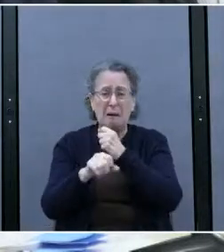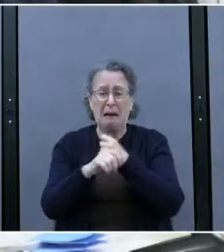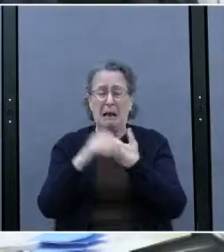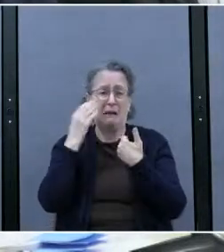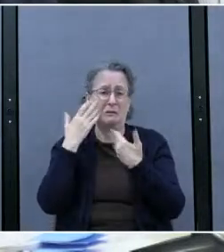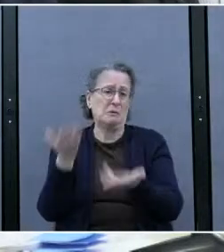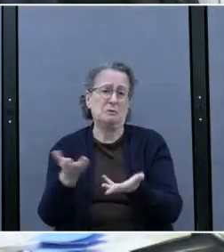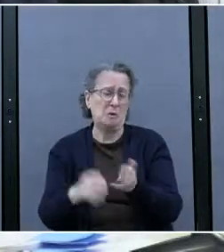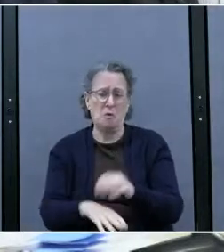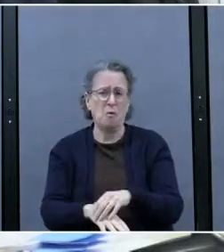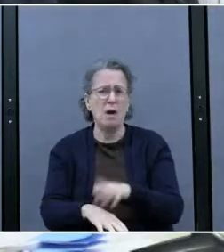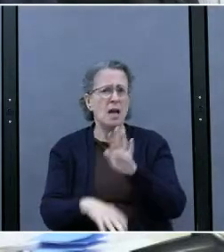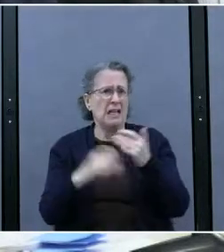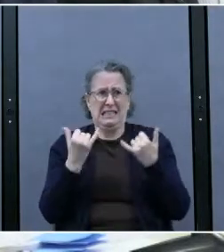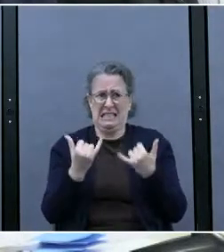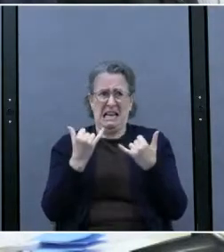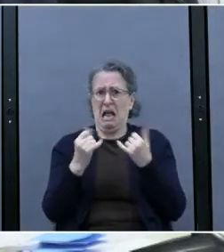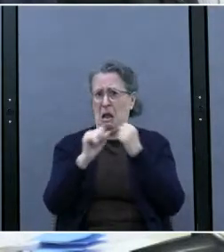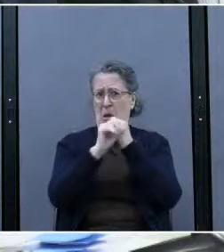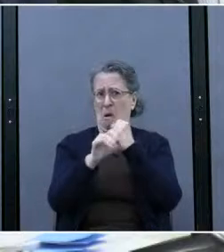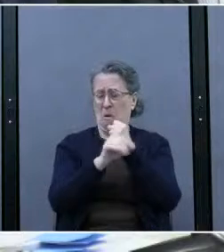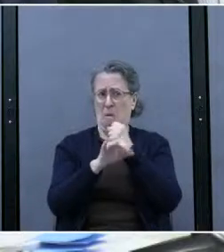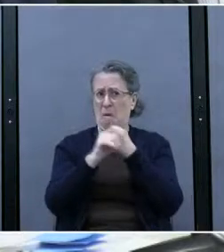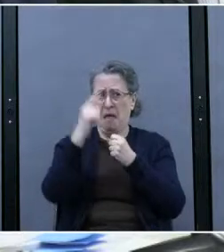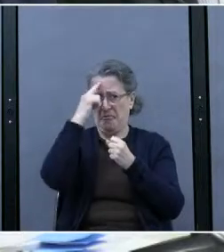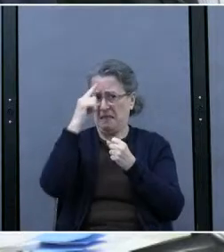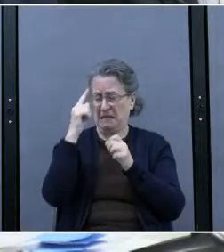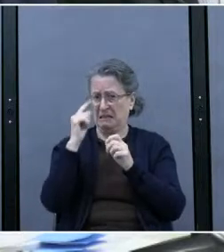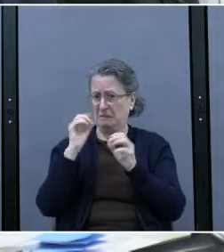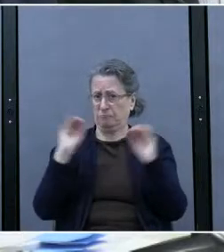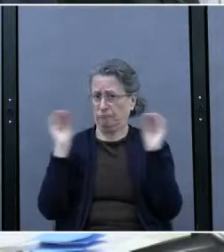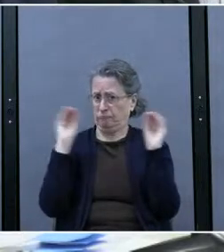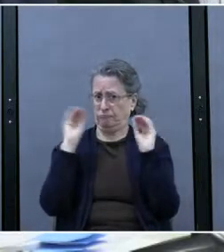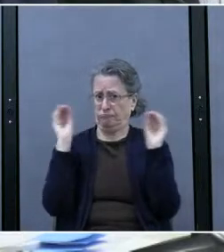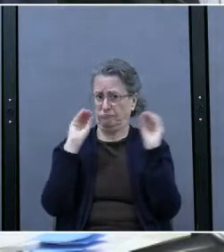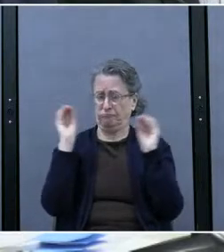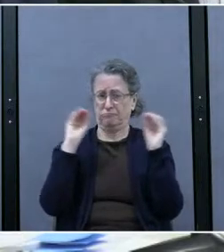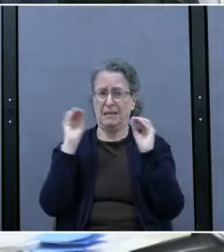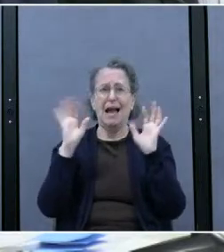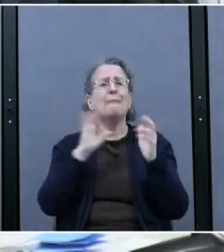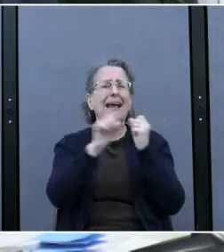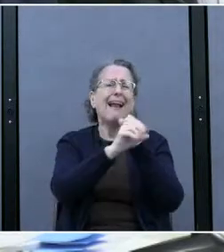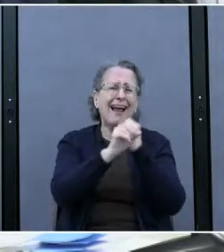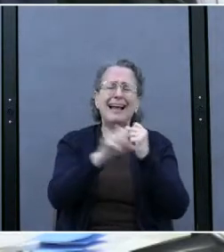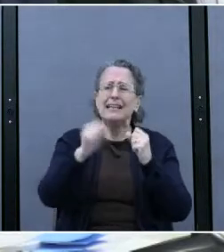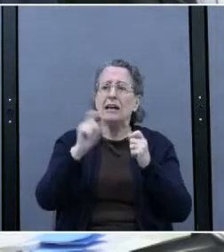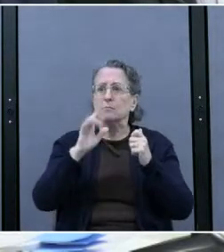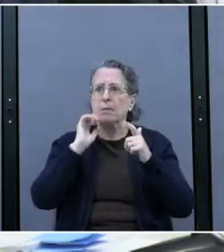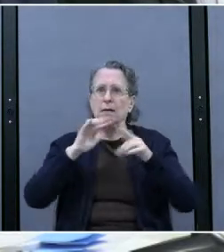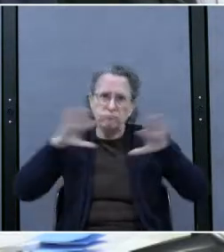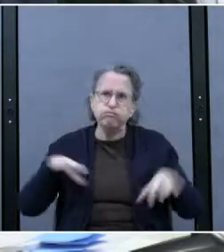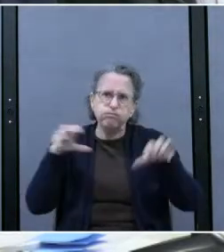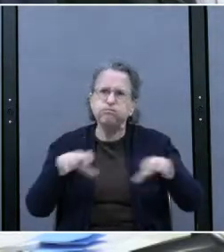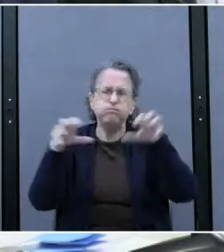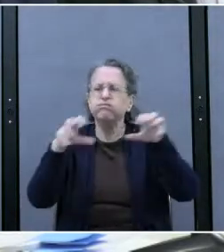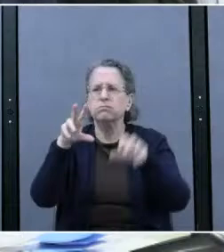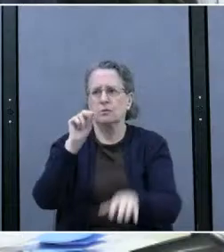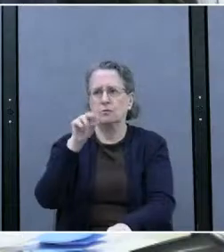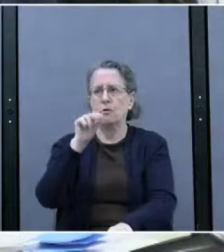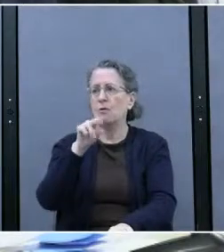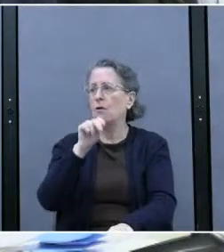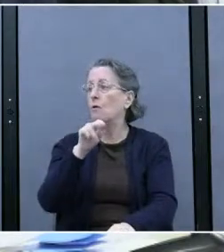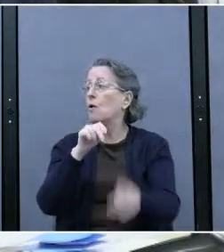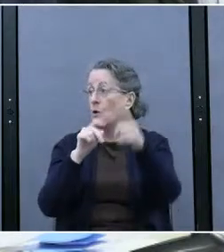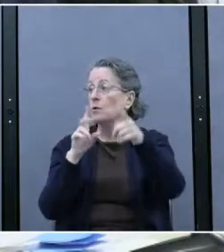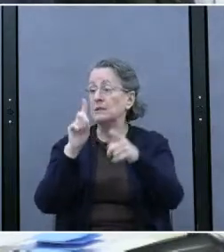currently there's even a marketing campaign happening. We'd need to, hi Kate. That's nice. That's great. Do you want to go